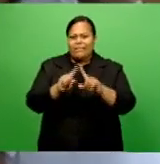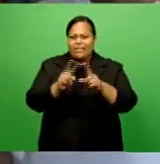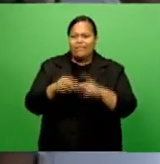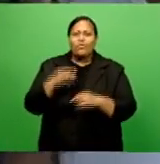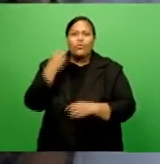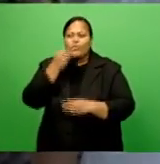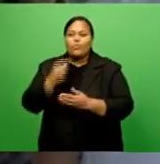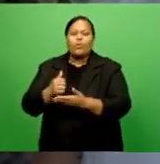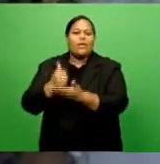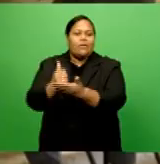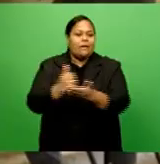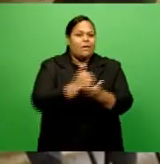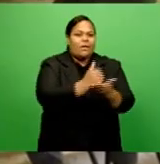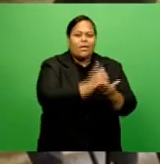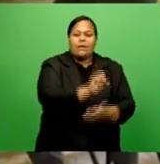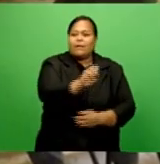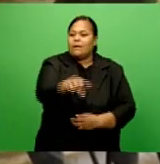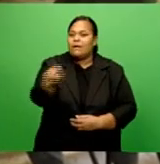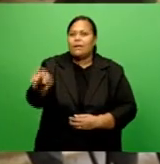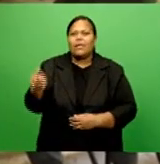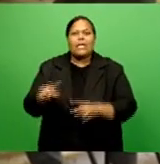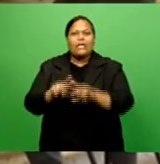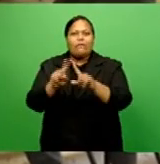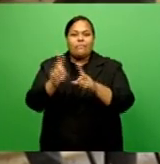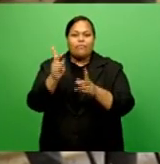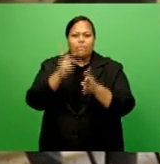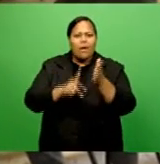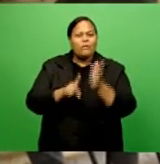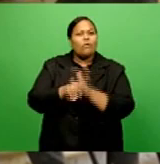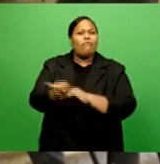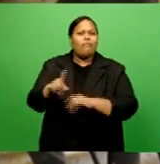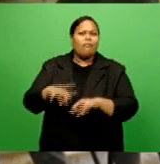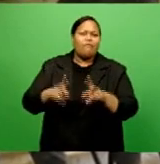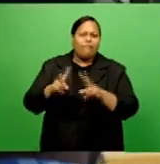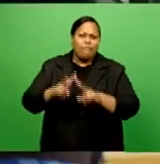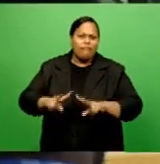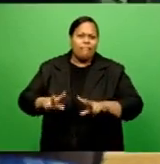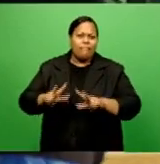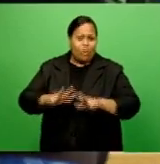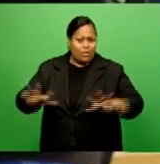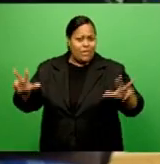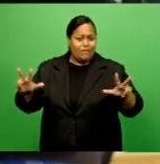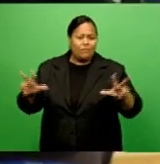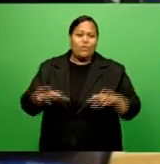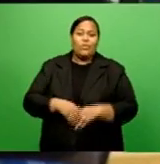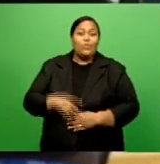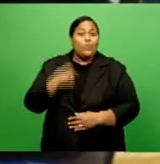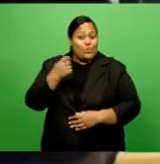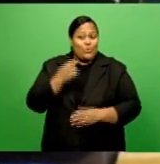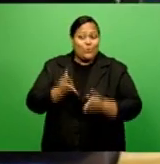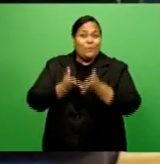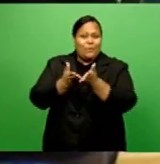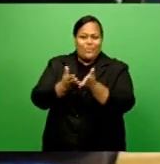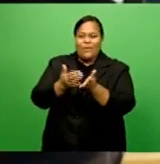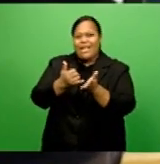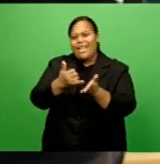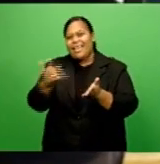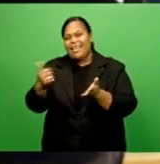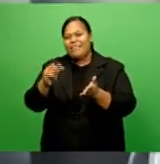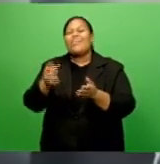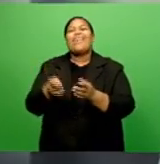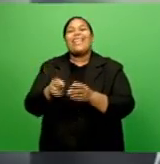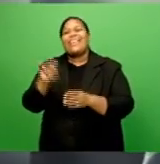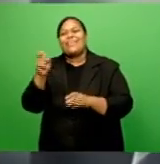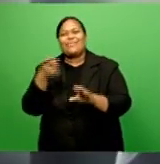parts of Vanuatu. The HMAS Adelaide and its crew are expected to depart our shores early next